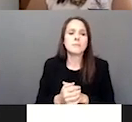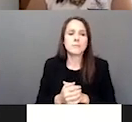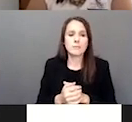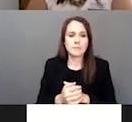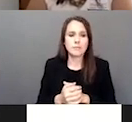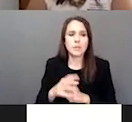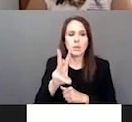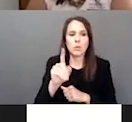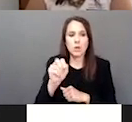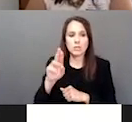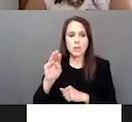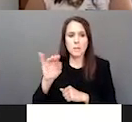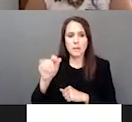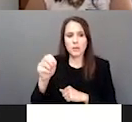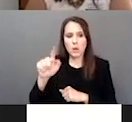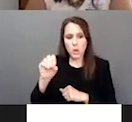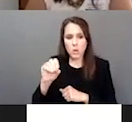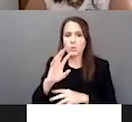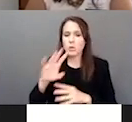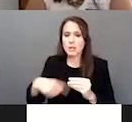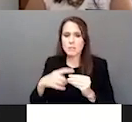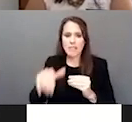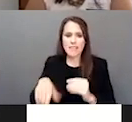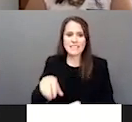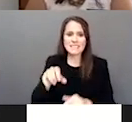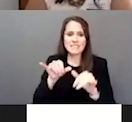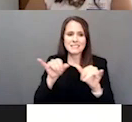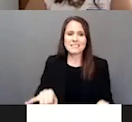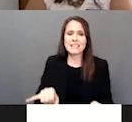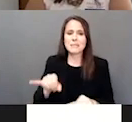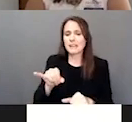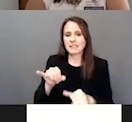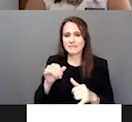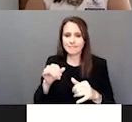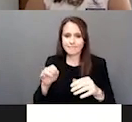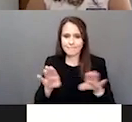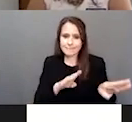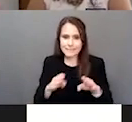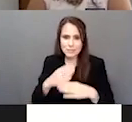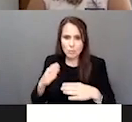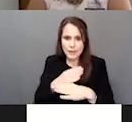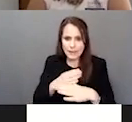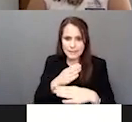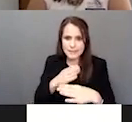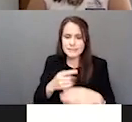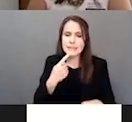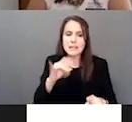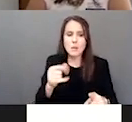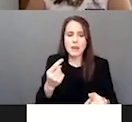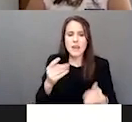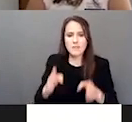refers to decoloniality as epistemic disobedience. And Brenda Laurel establishes that when one steps back from